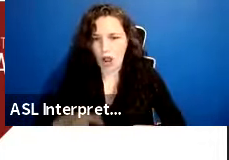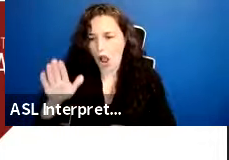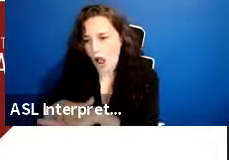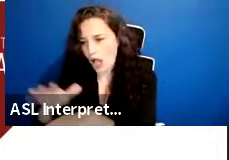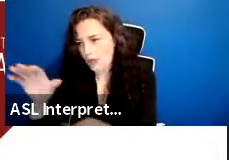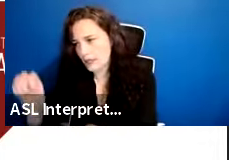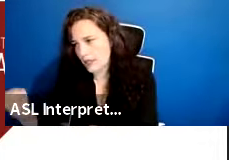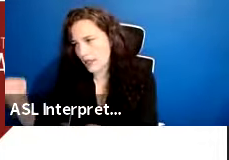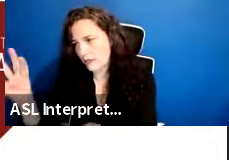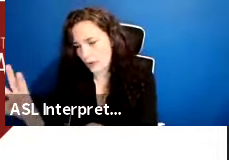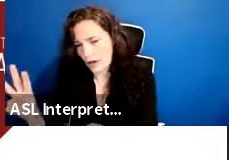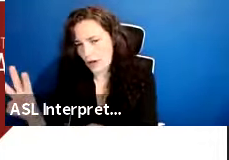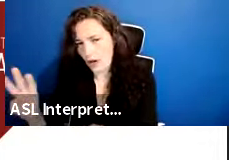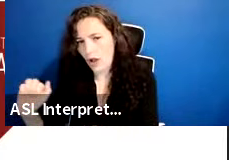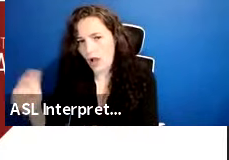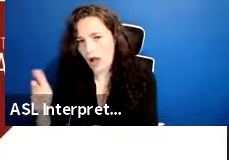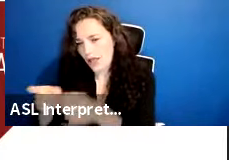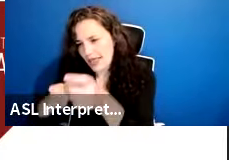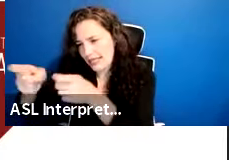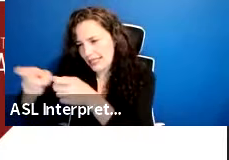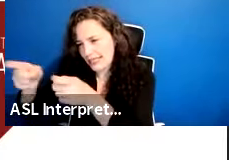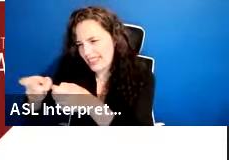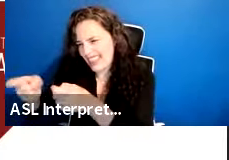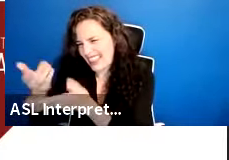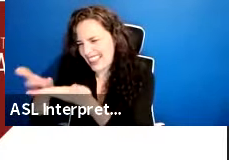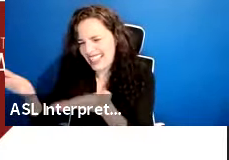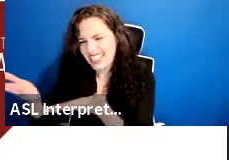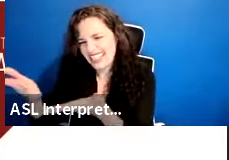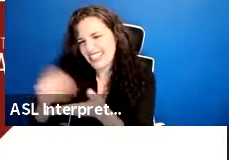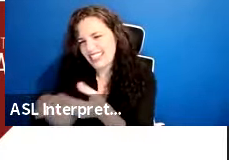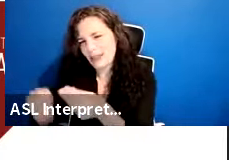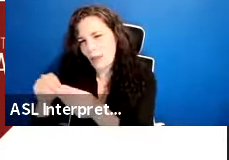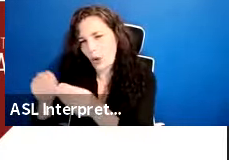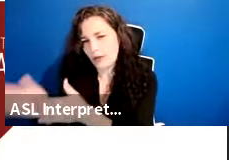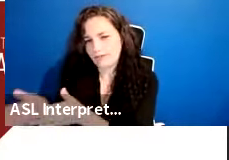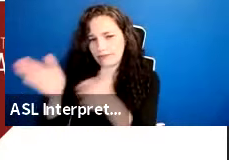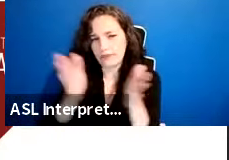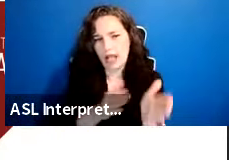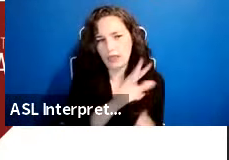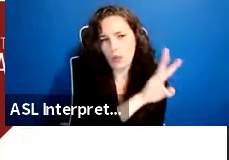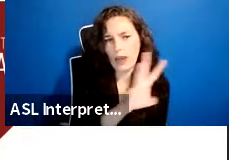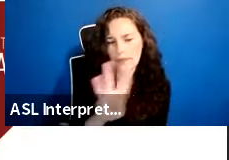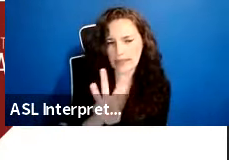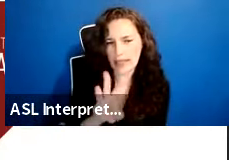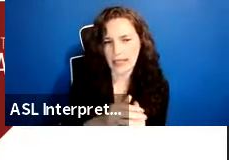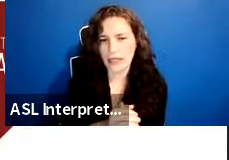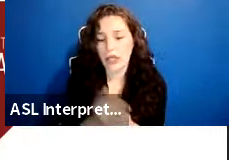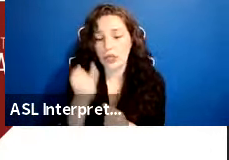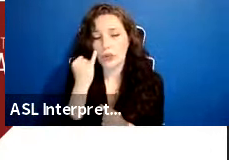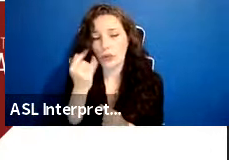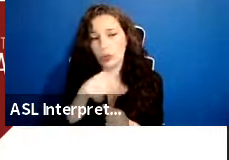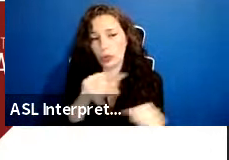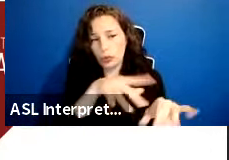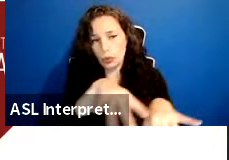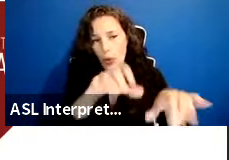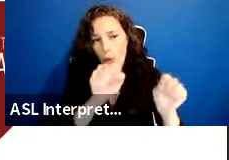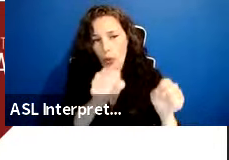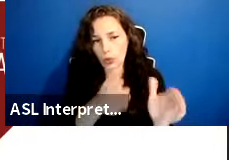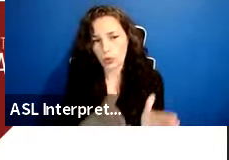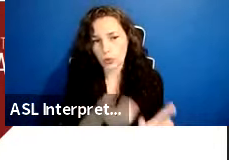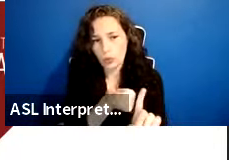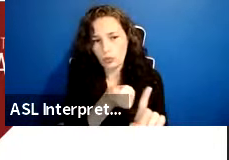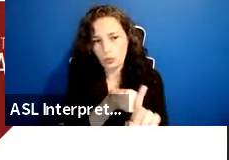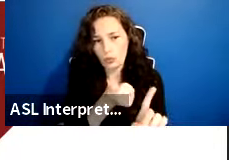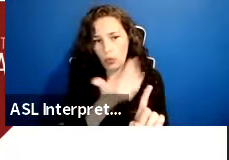All the administrative stuff is really being handled by the website. So as the host, if you wanted to customize how